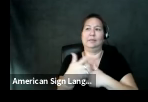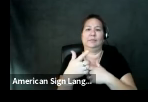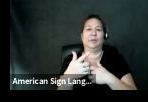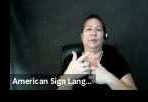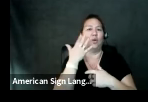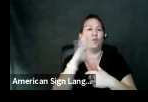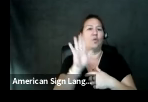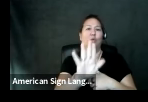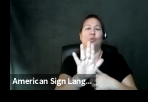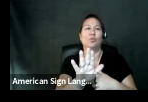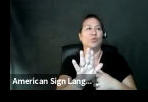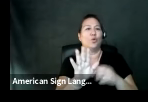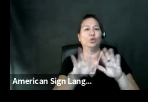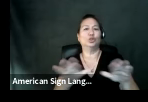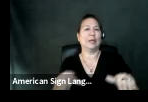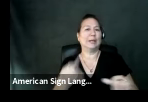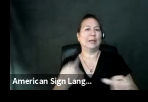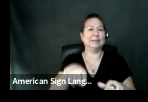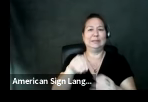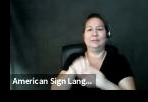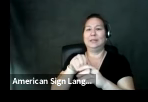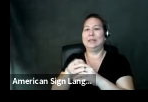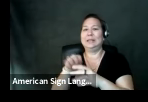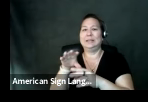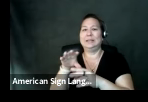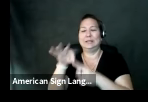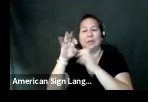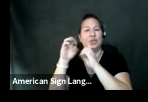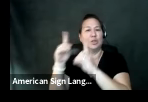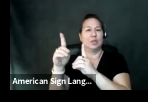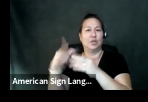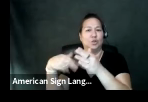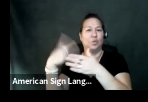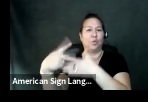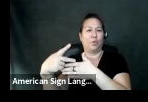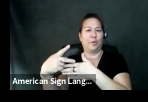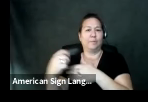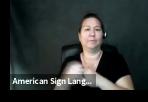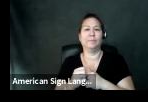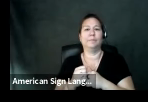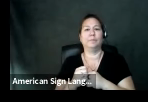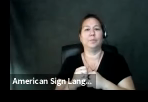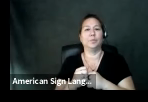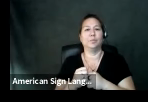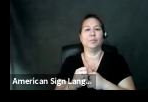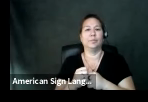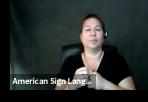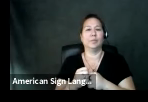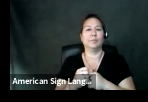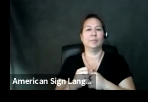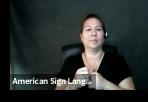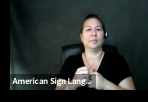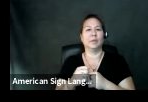education program. So parents have the right to participate in IEP meetings about the special